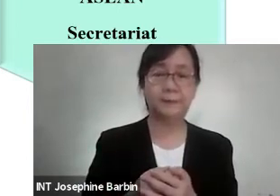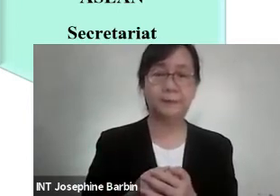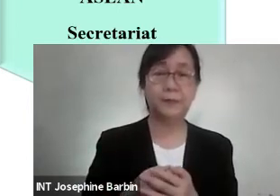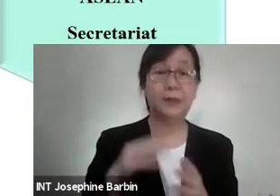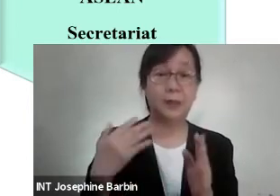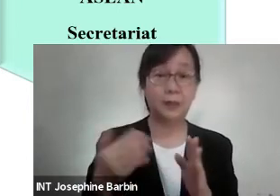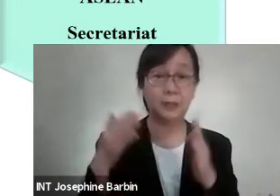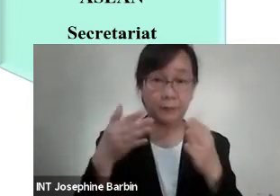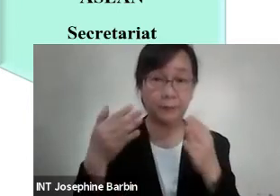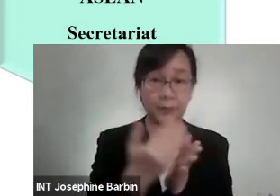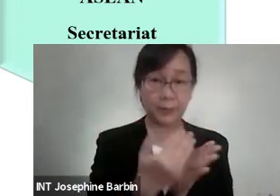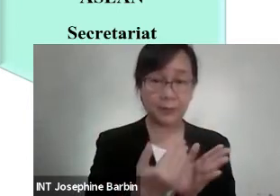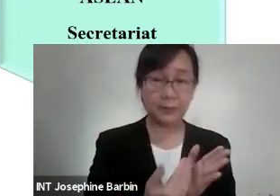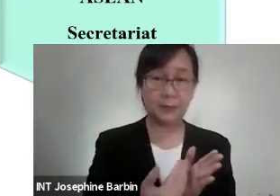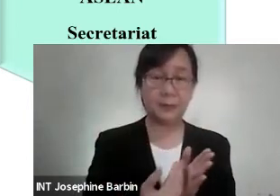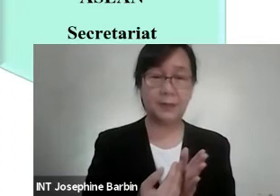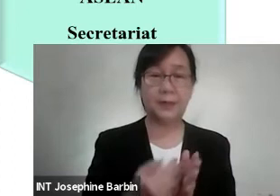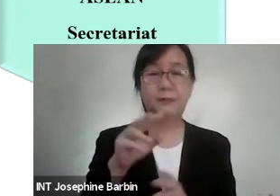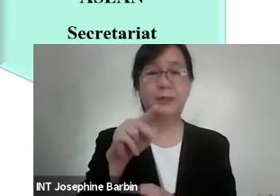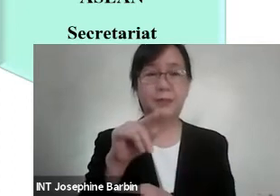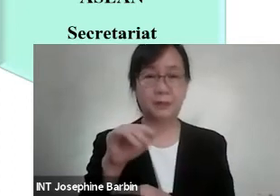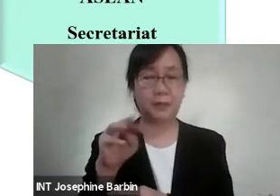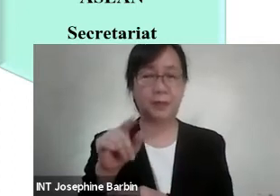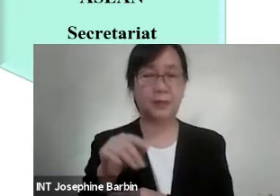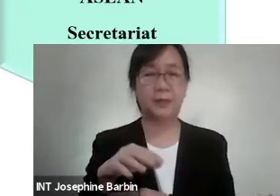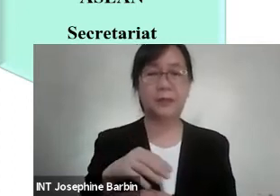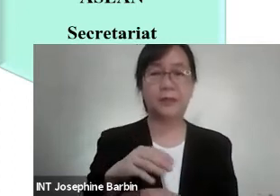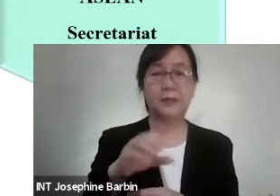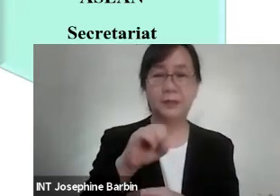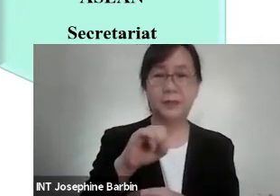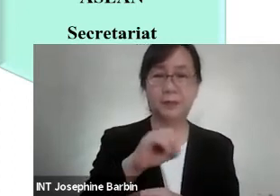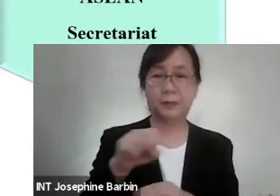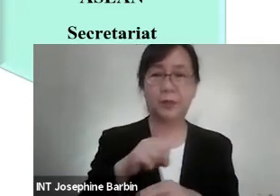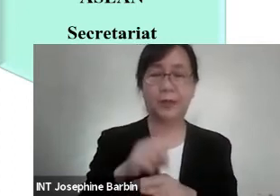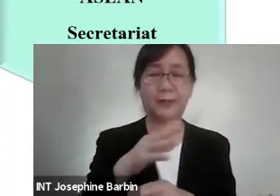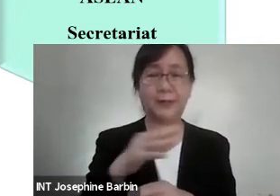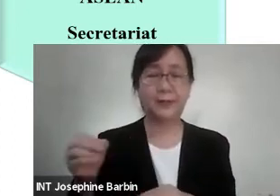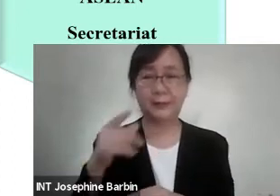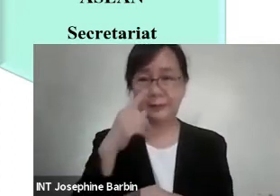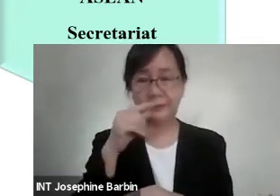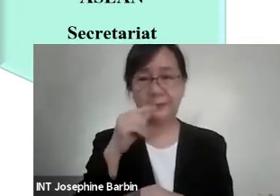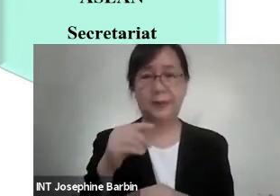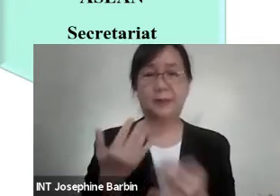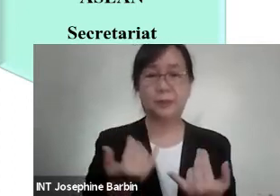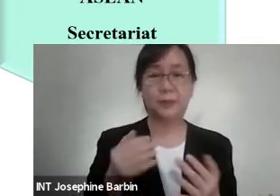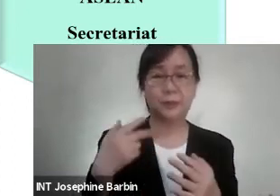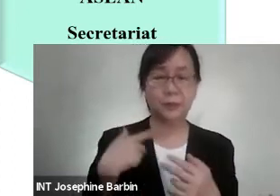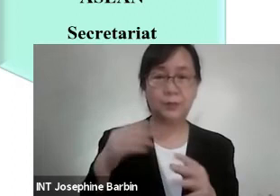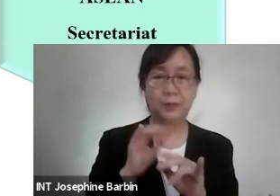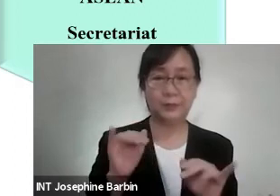from Indonesia, Myanmar, Singapore, and also from Thailand. And also we have